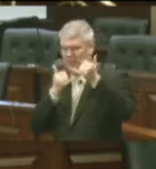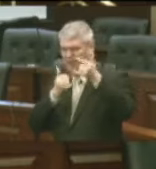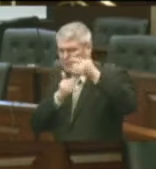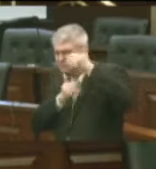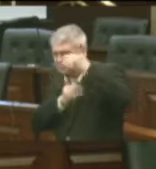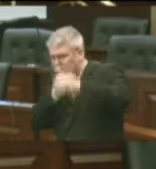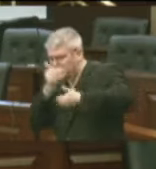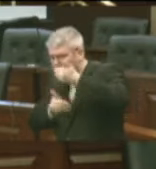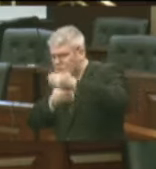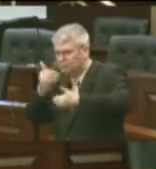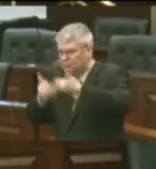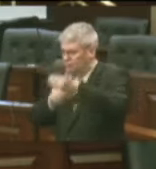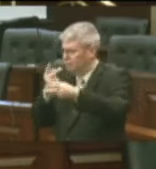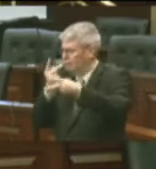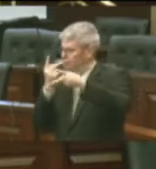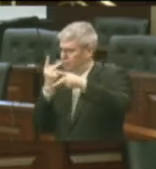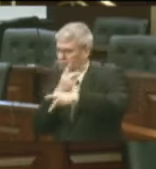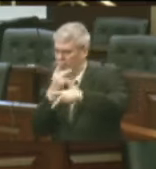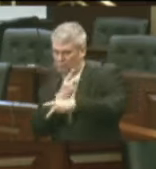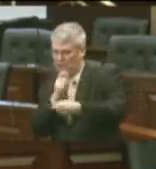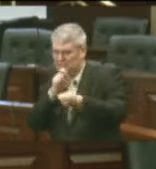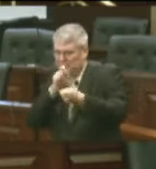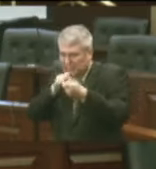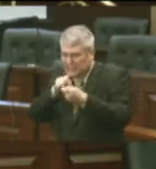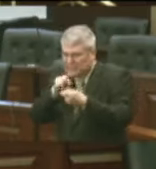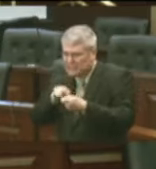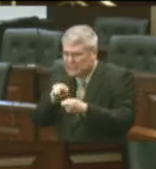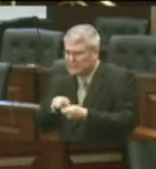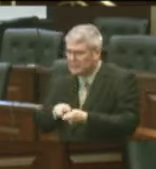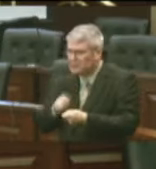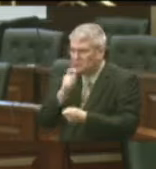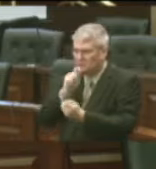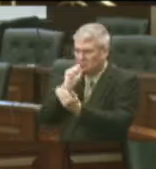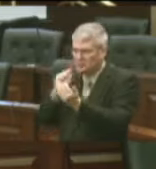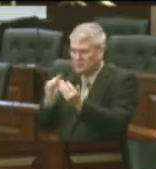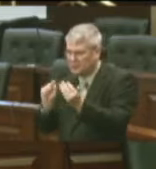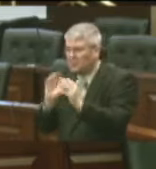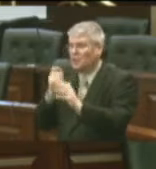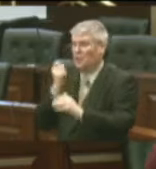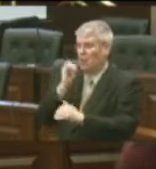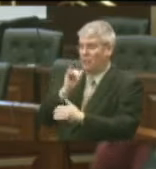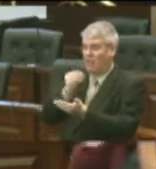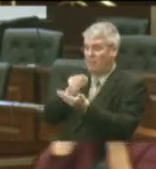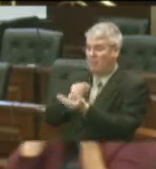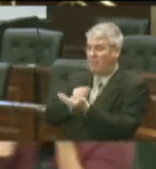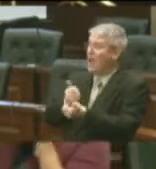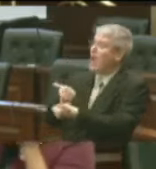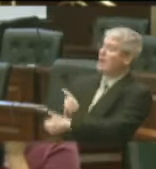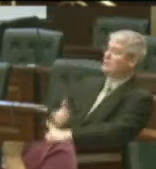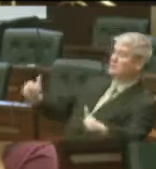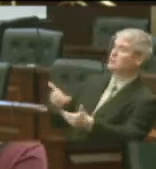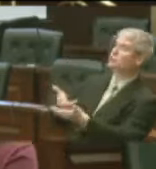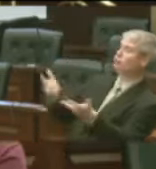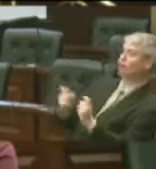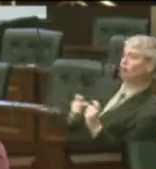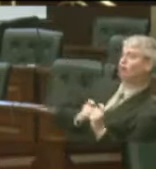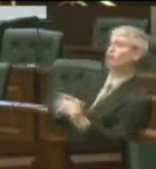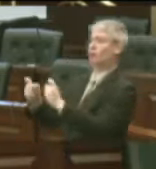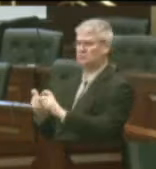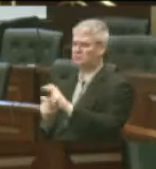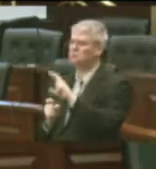biggest problem. And in fact, it doesn't start till October. Hopefully some of the problems that some of the school districts having are going